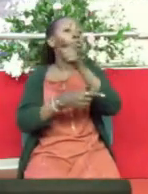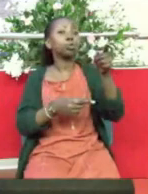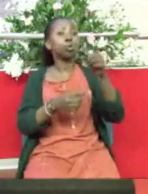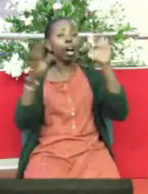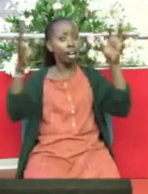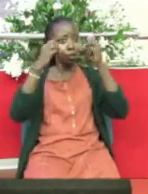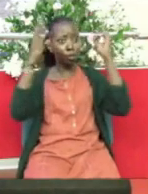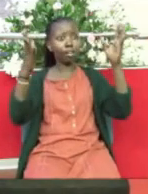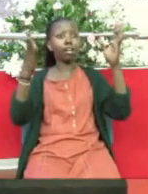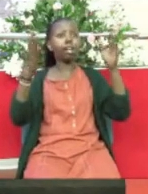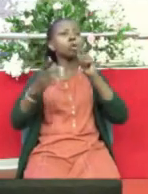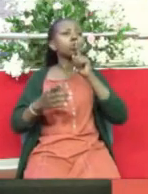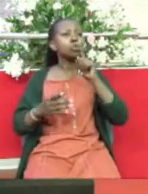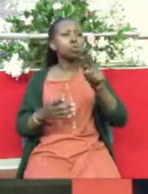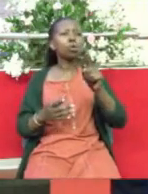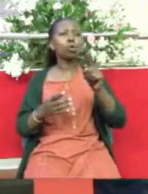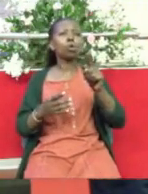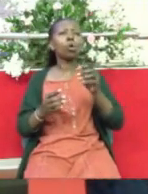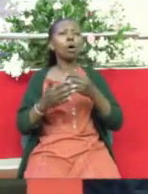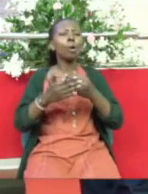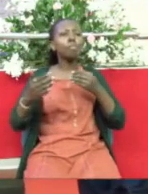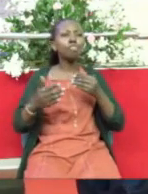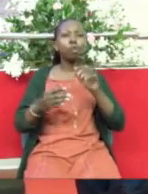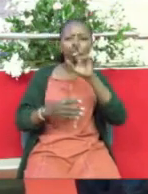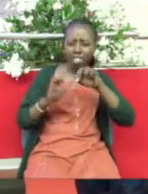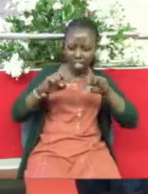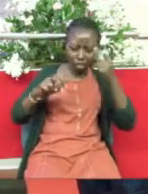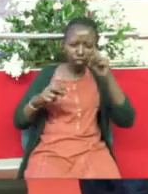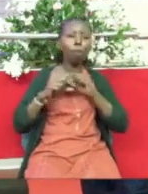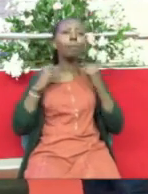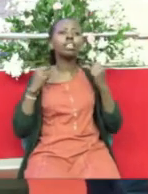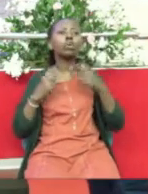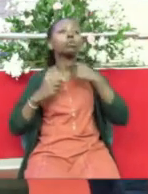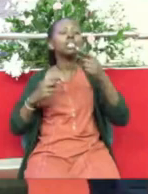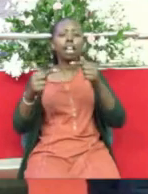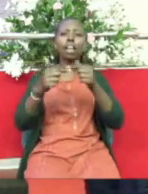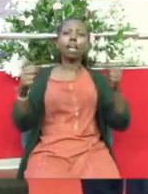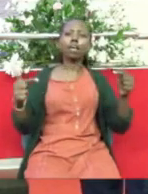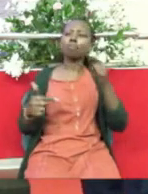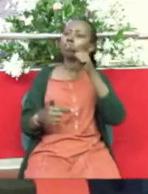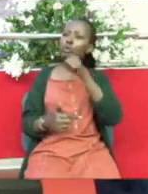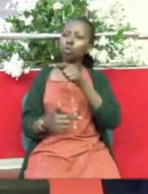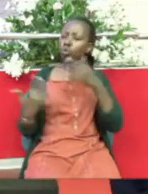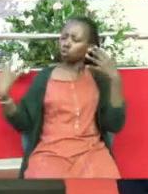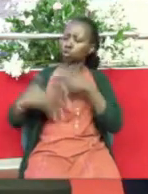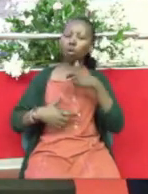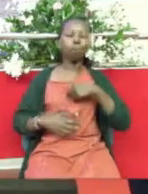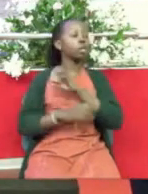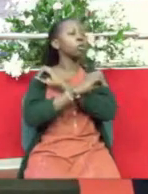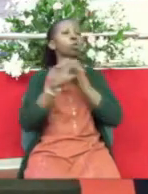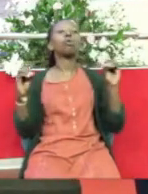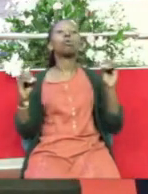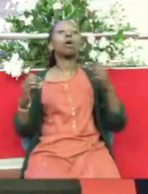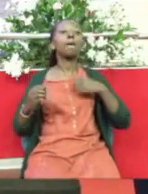Hallelujah. Therefore, before you come to look for the pastor, can you tell the enemy, you are not going to mar me again? I